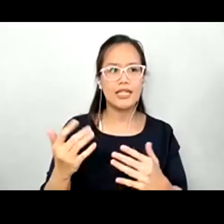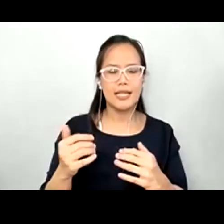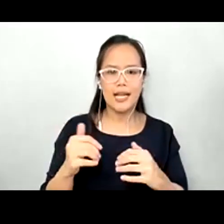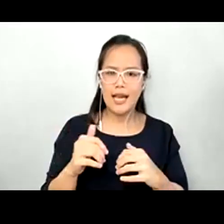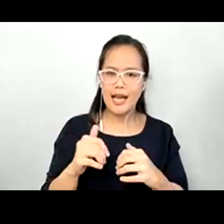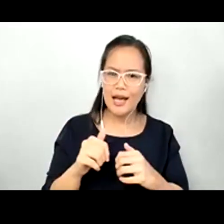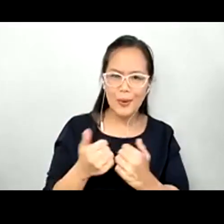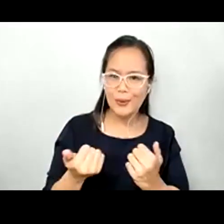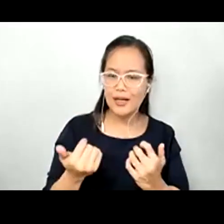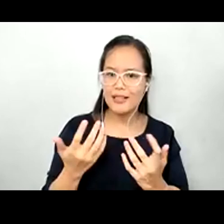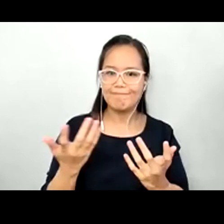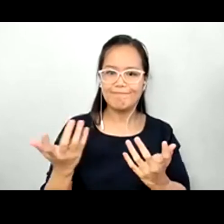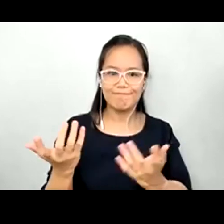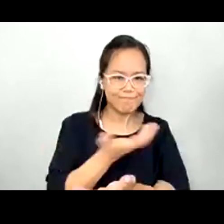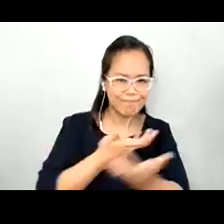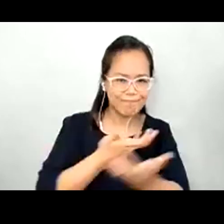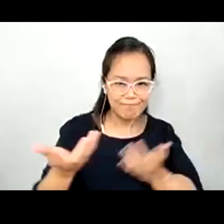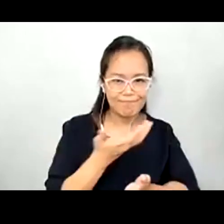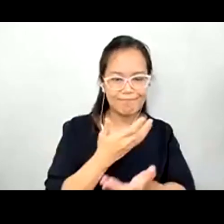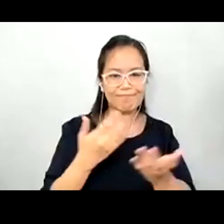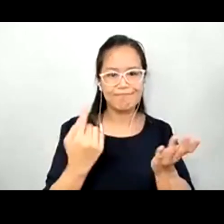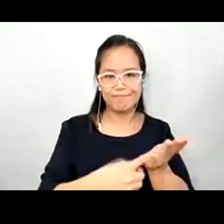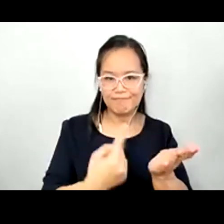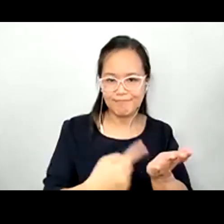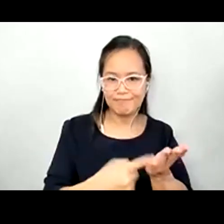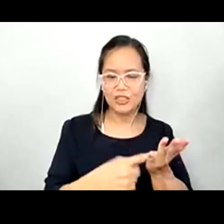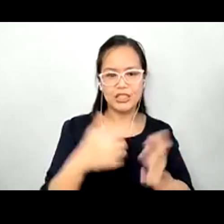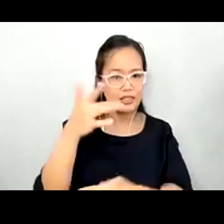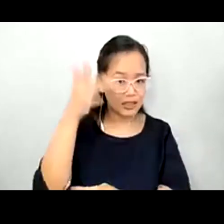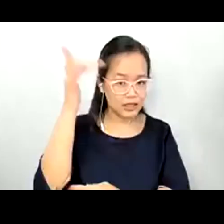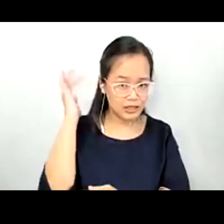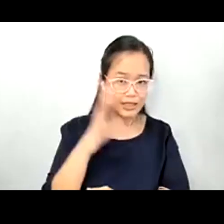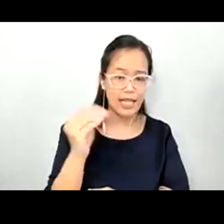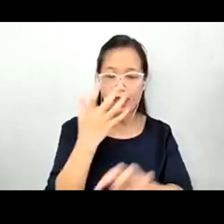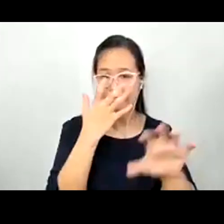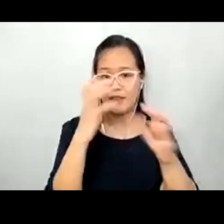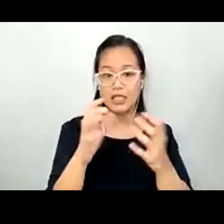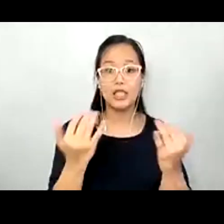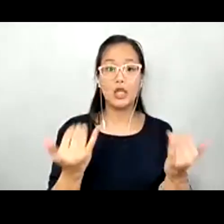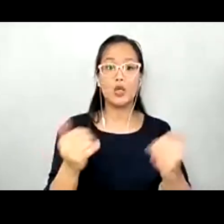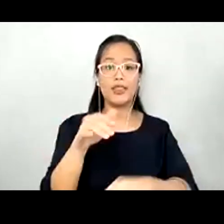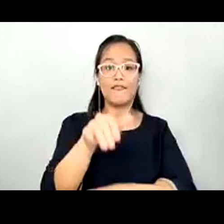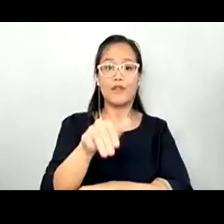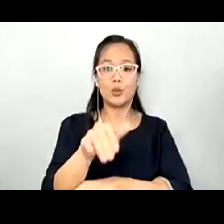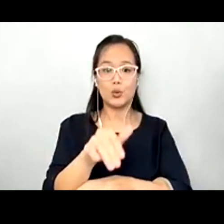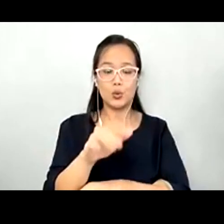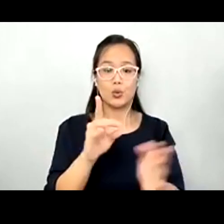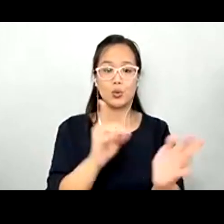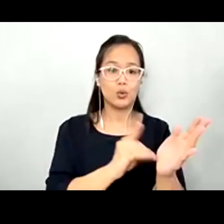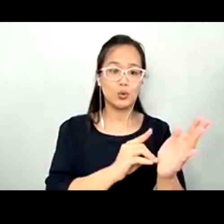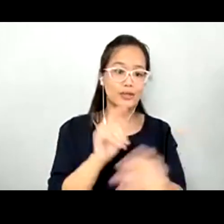through our conversations with regards to sensitivity and empathy. So this afternoon, we have Dr. Therese Bustos, a faculty member